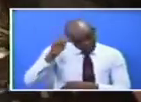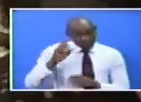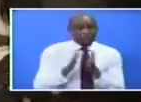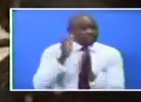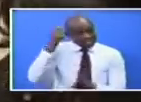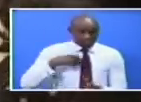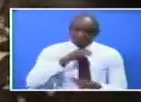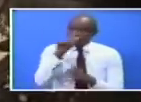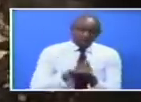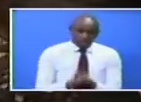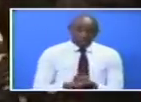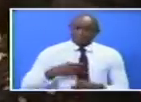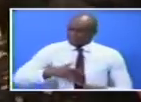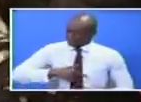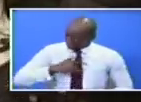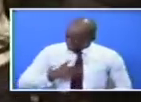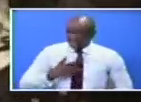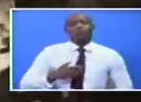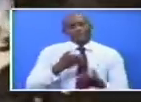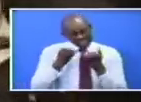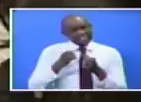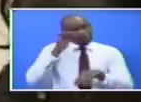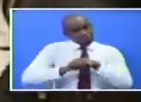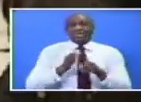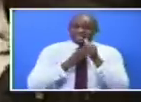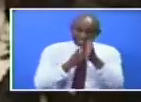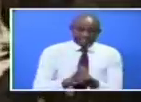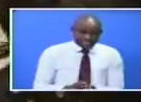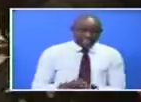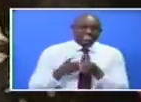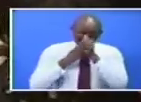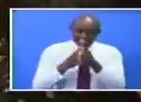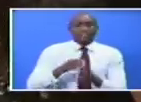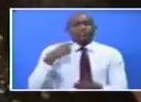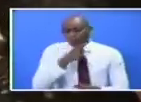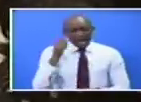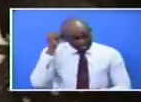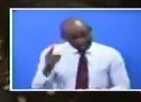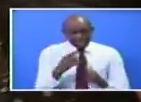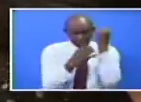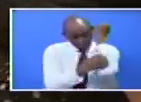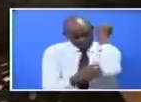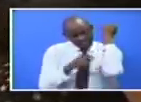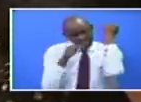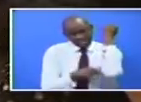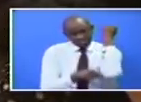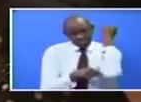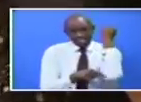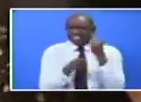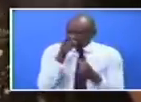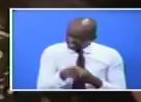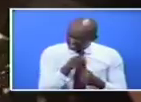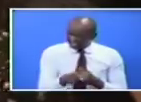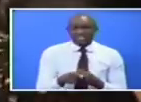as a whole. I feel we really need good leaders who actually understand that poverty is an infliction of